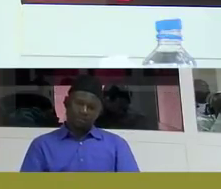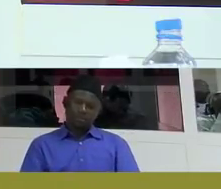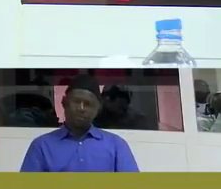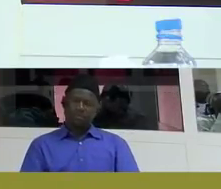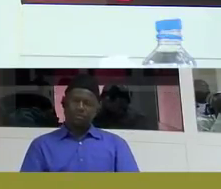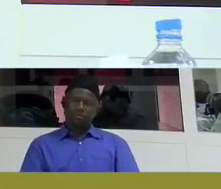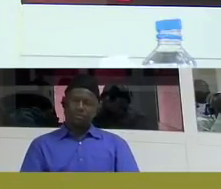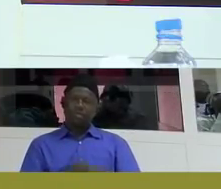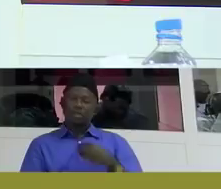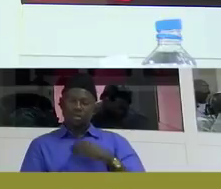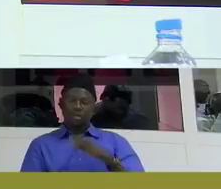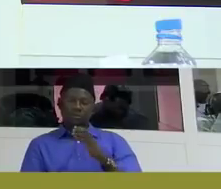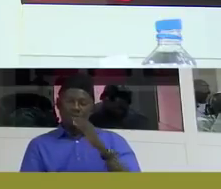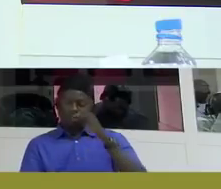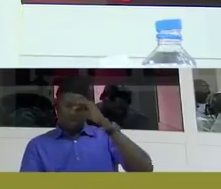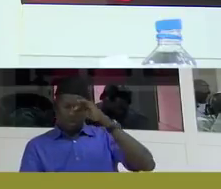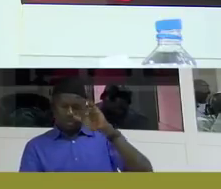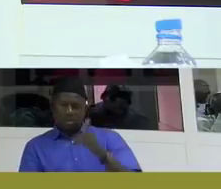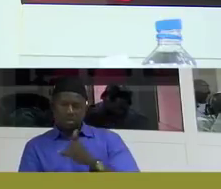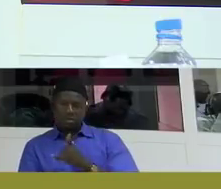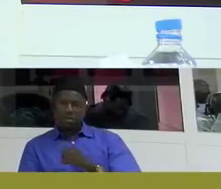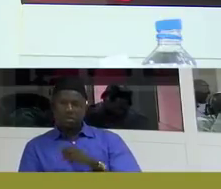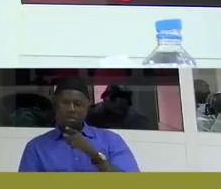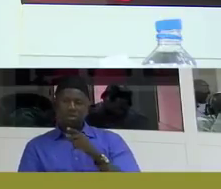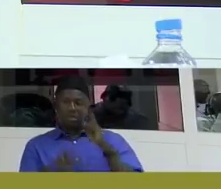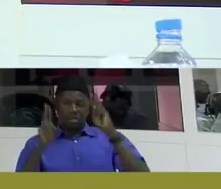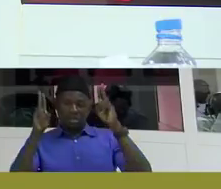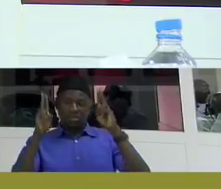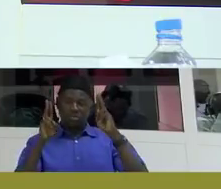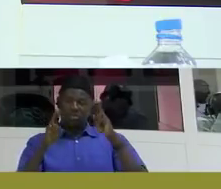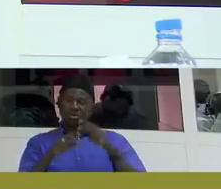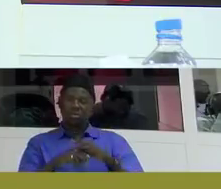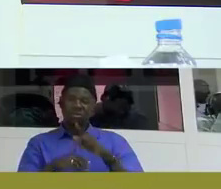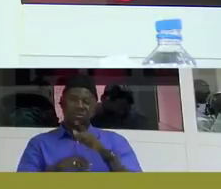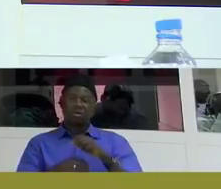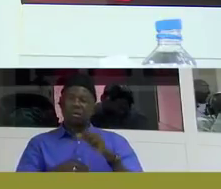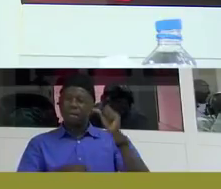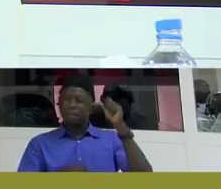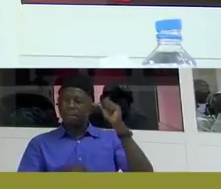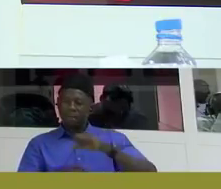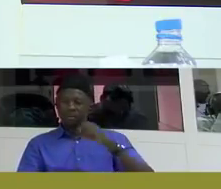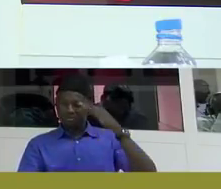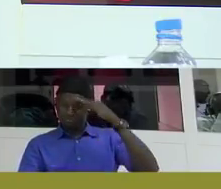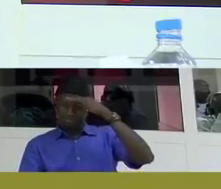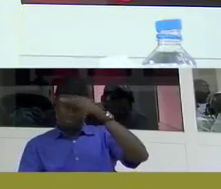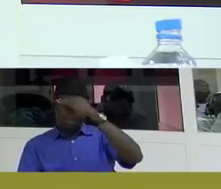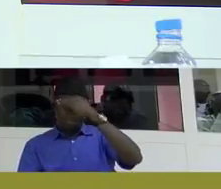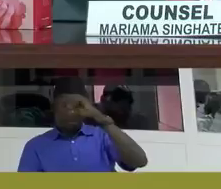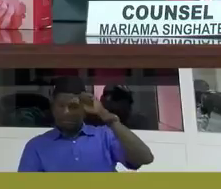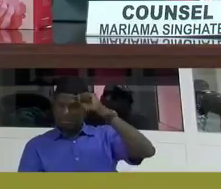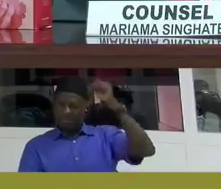I will agree that he was a typical dictator.